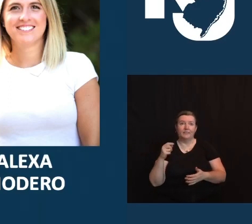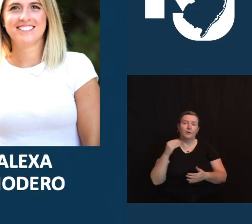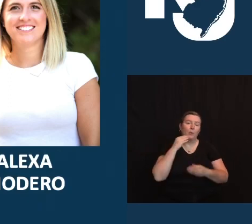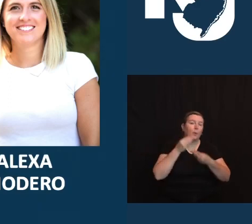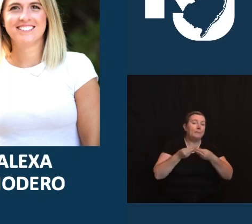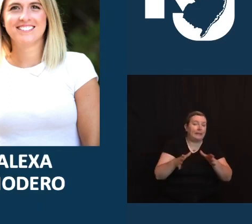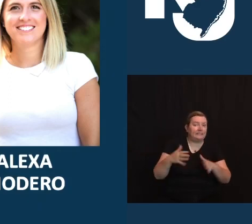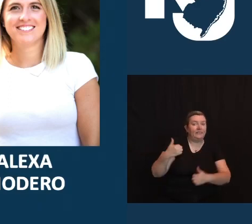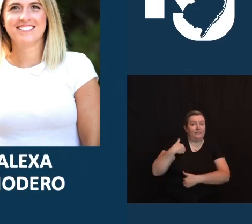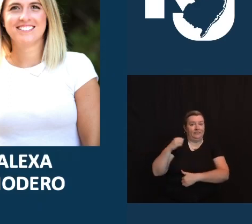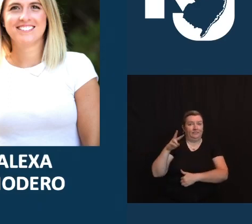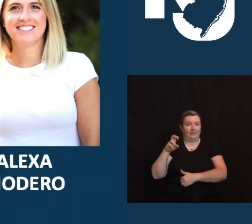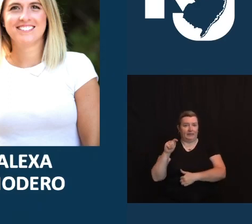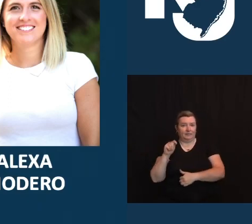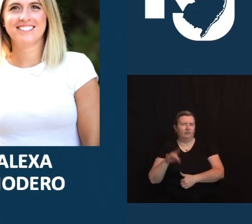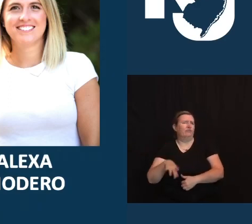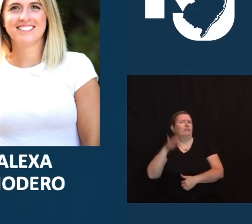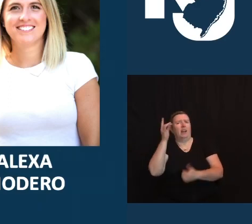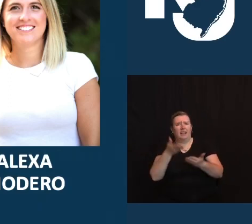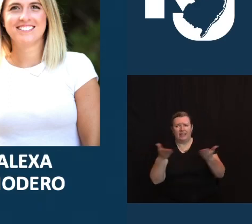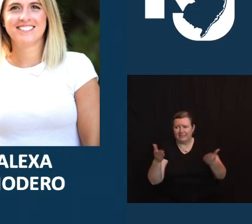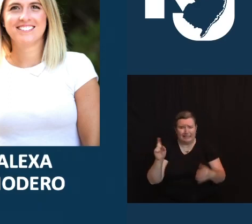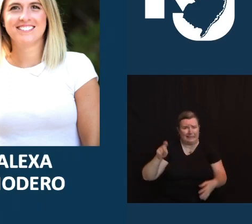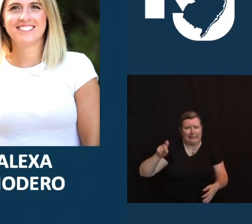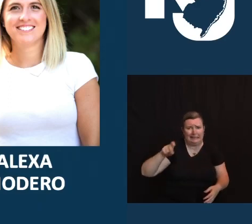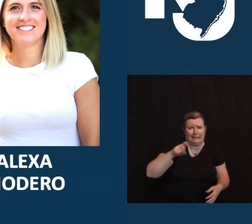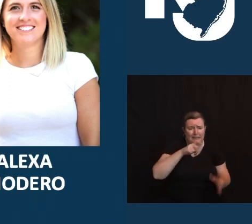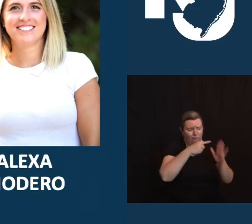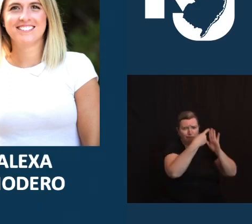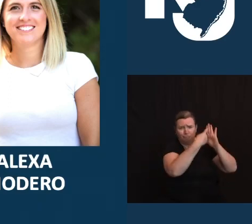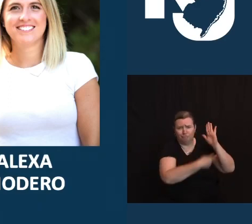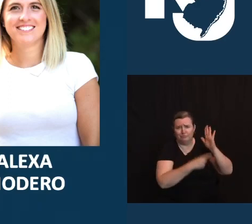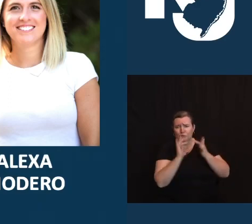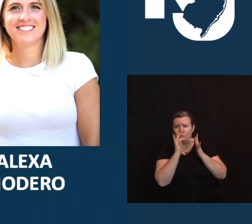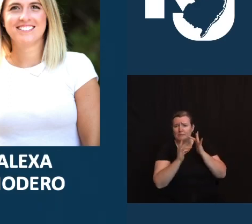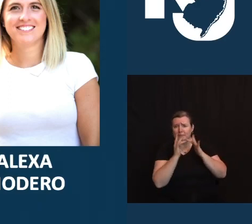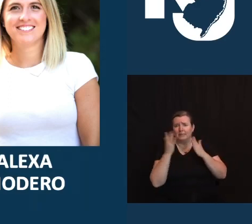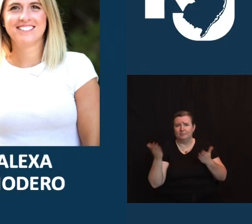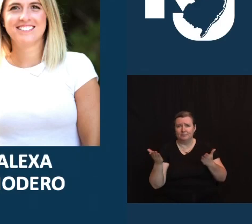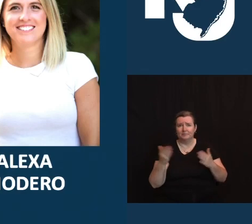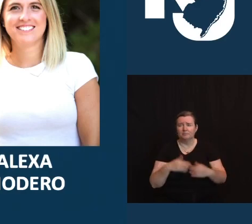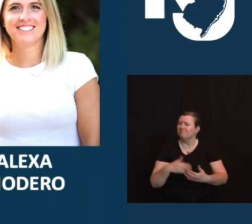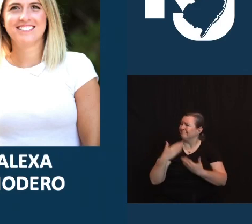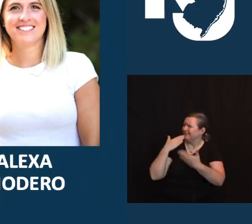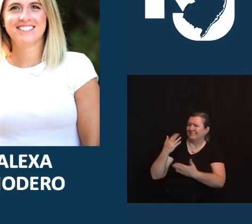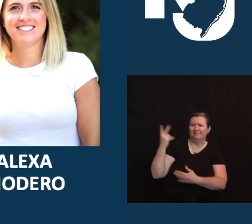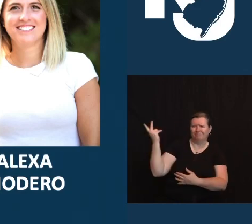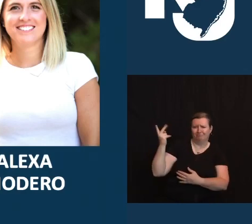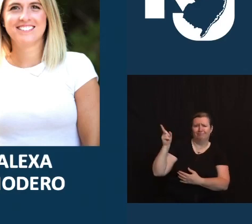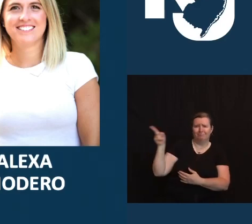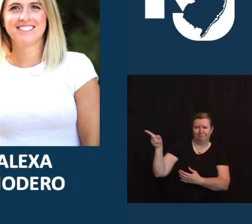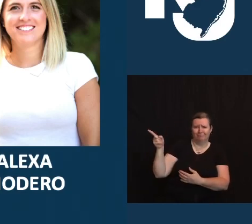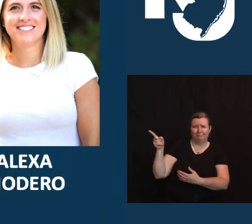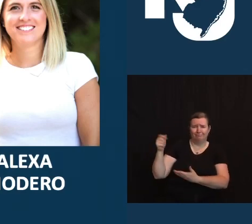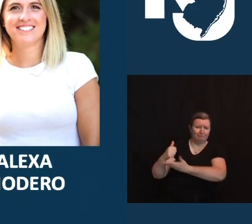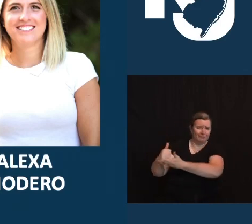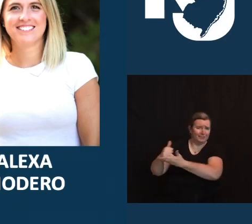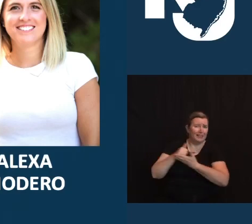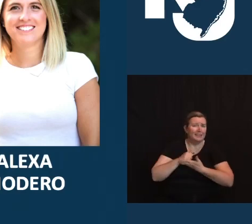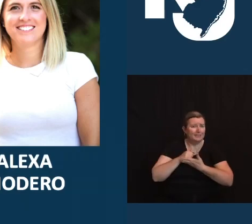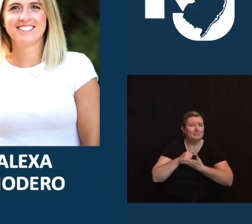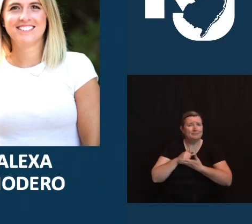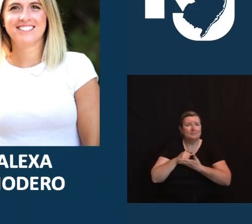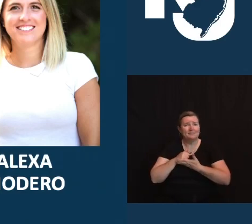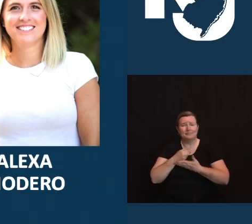needs. To Brett and Alexa, we cannot say enough about your commitment to the heroes who have worn our nation's